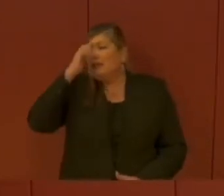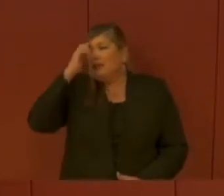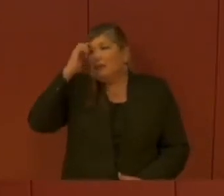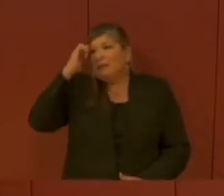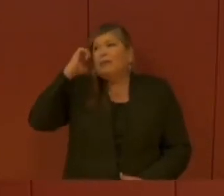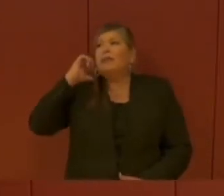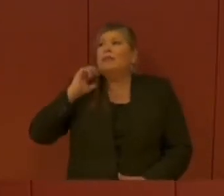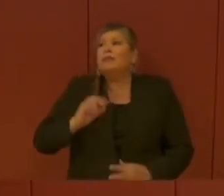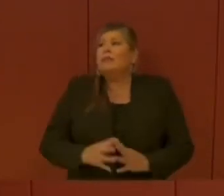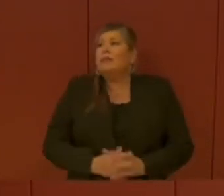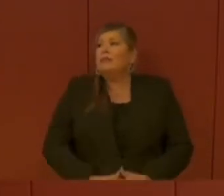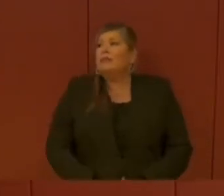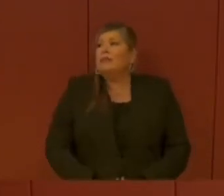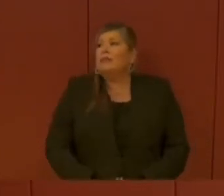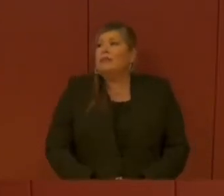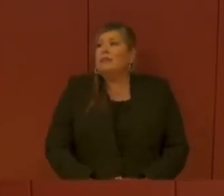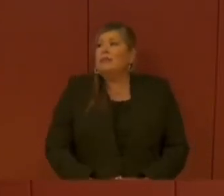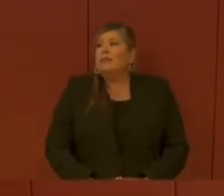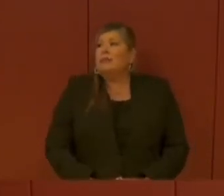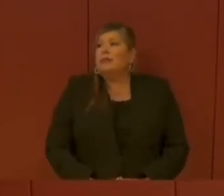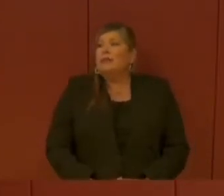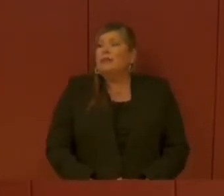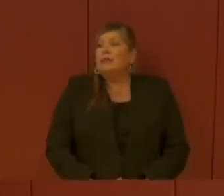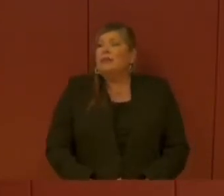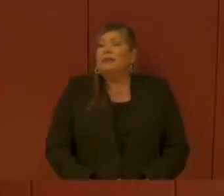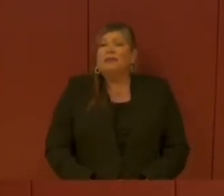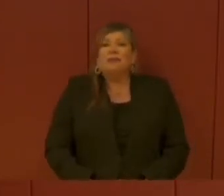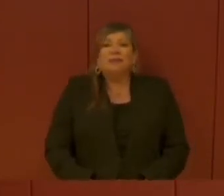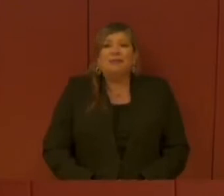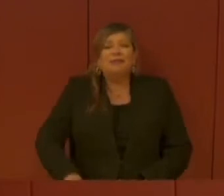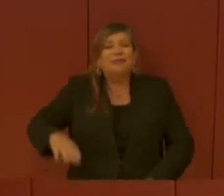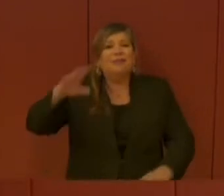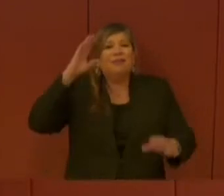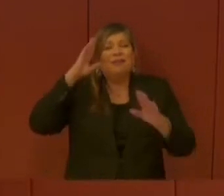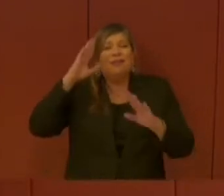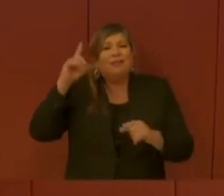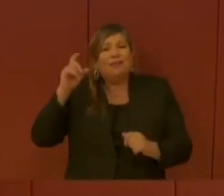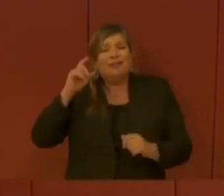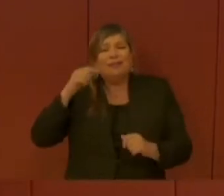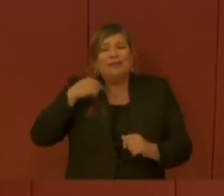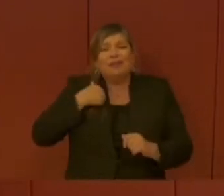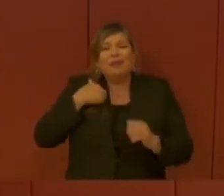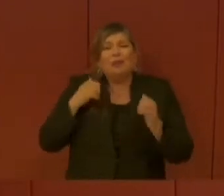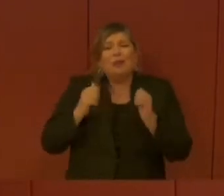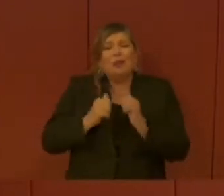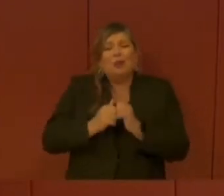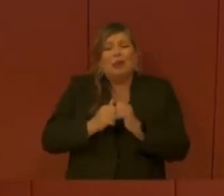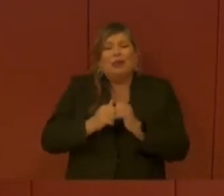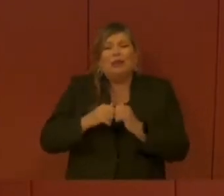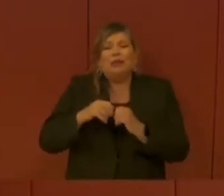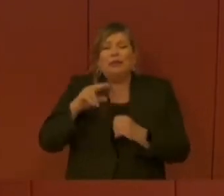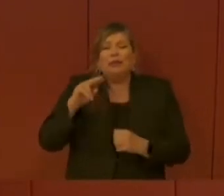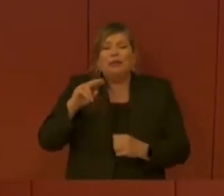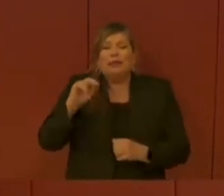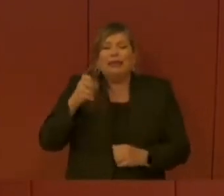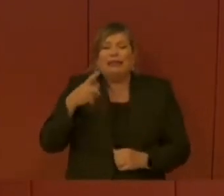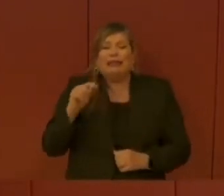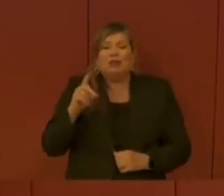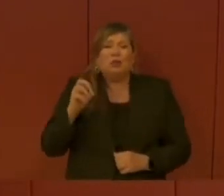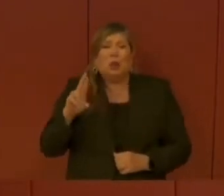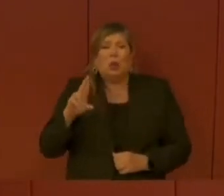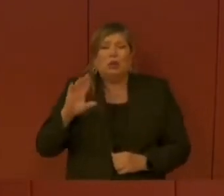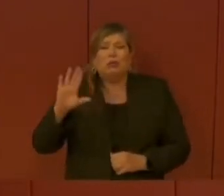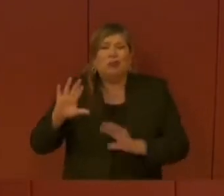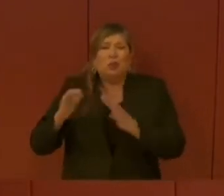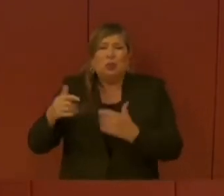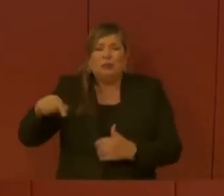Hi, Governor. I have a couple. Oh, Ashley Zavala with Nextdoor Media Group. I have a couple of questions. On a call earlier today, members of your